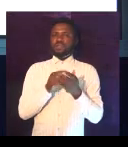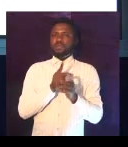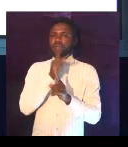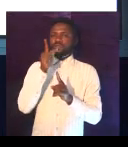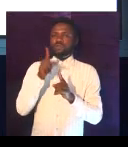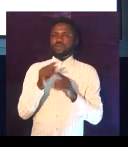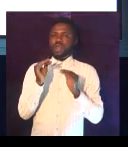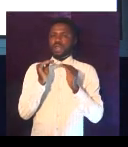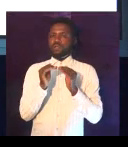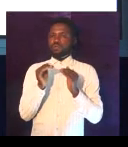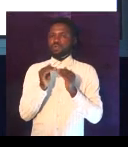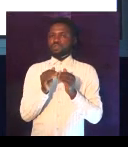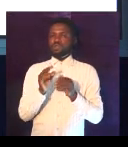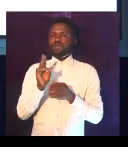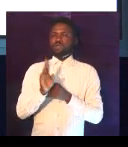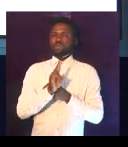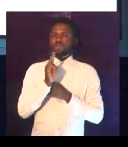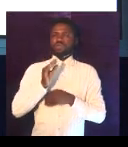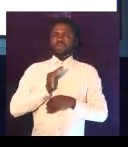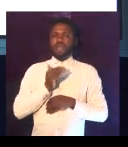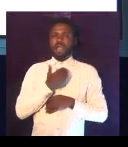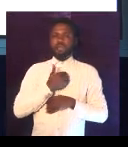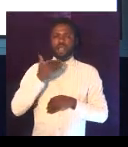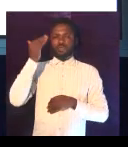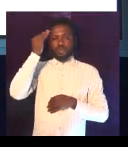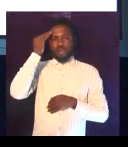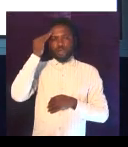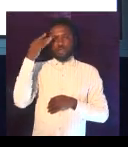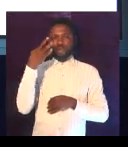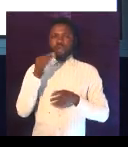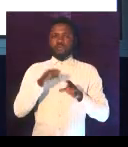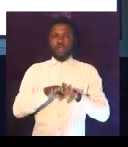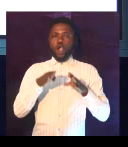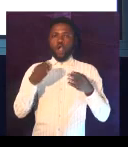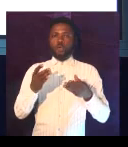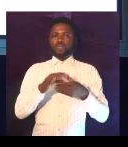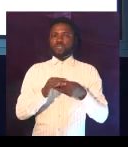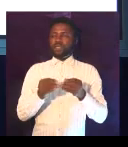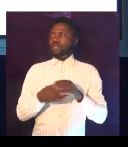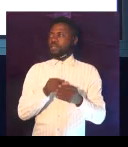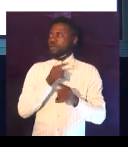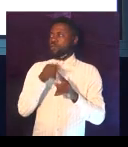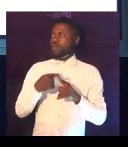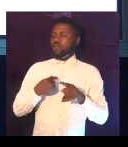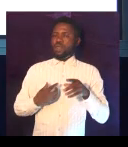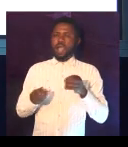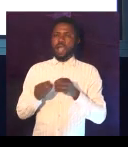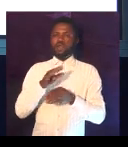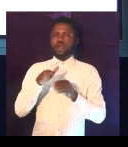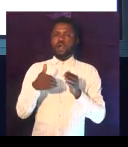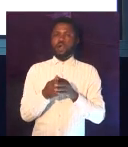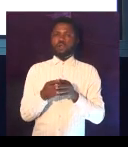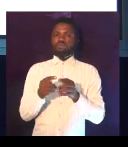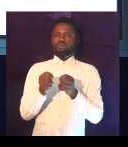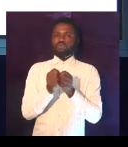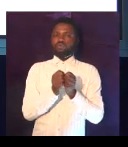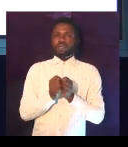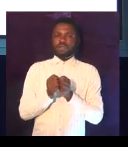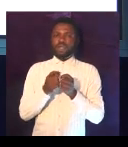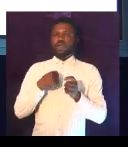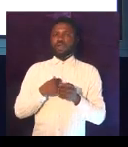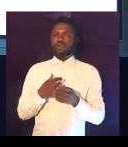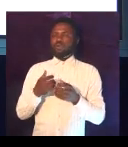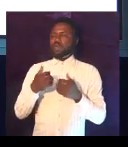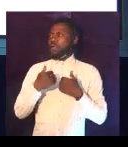solve this particular equation using our knowledge of open sentences. So when we add all this together, we